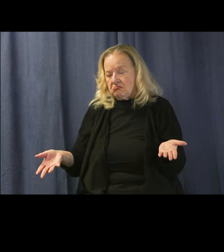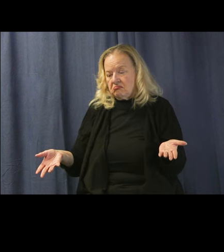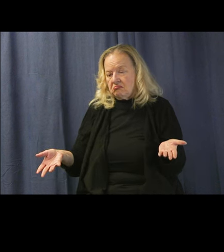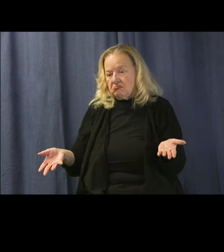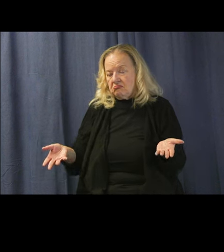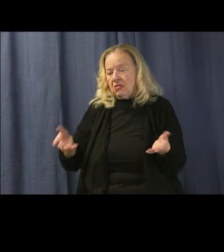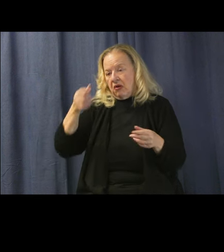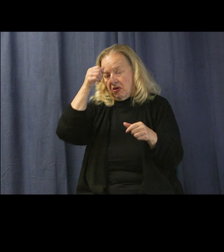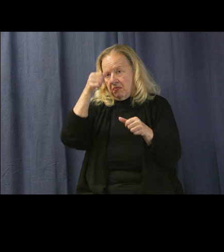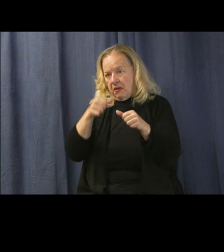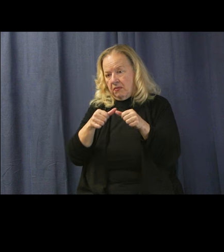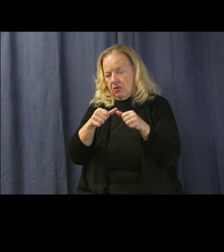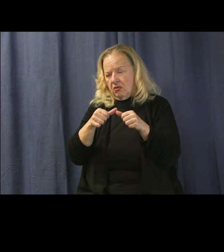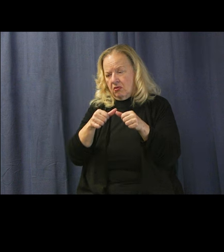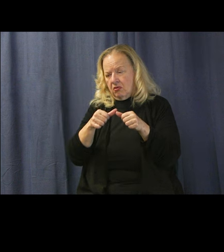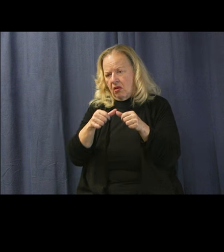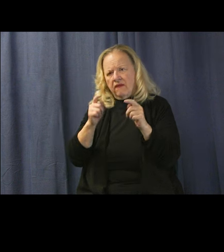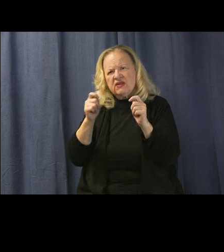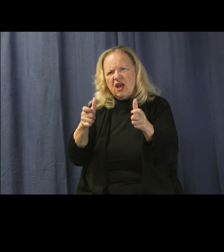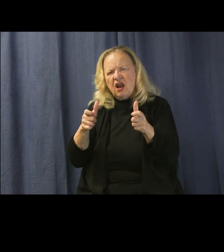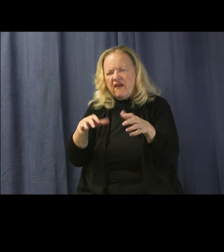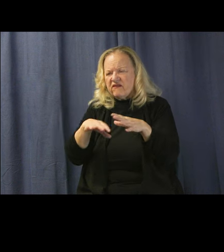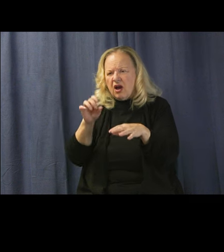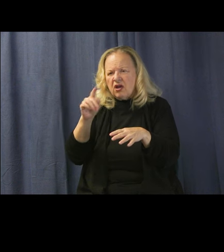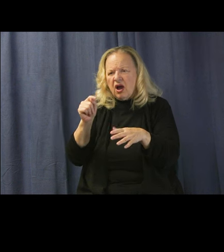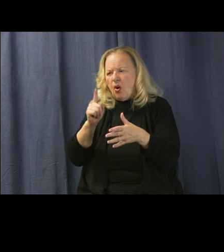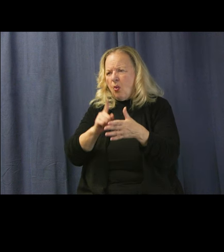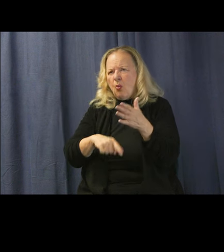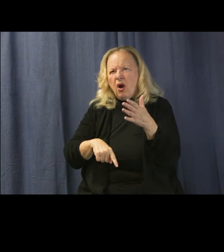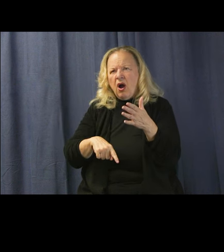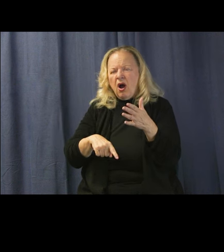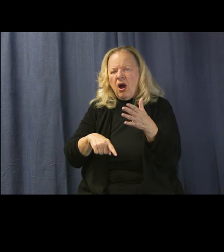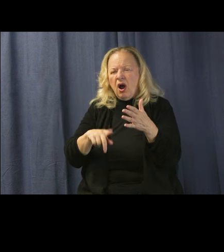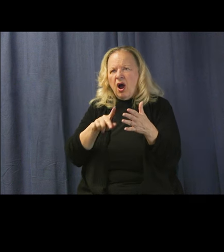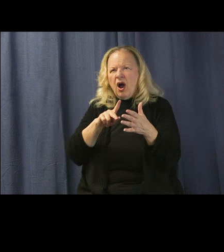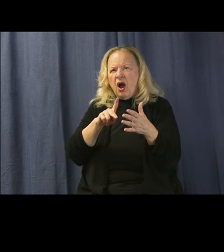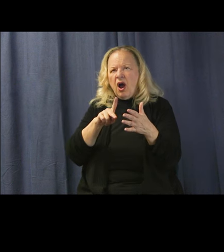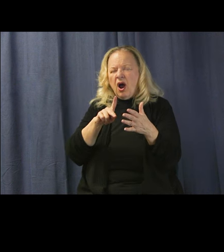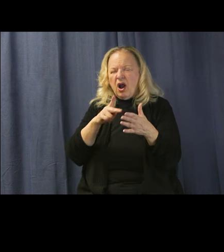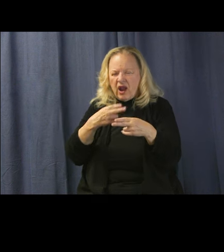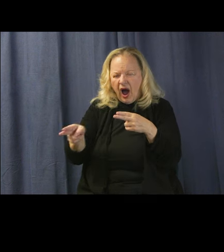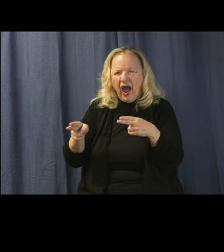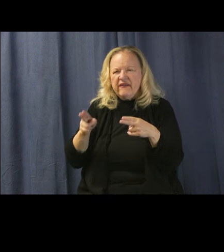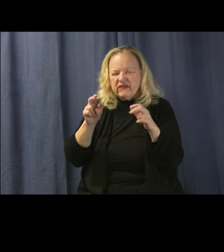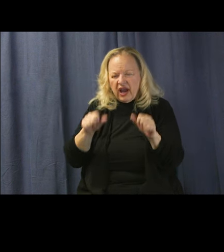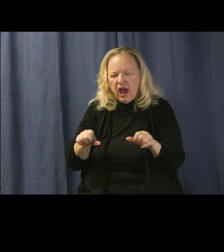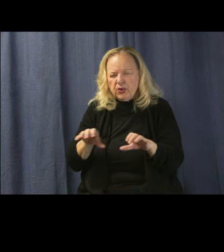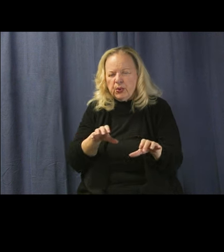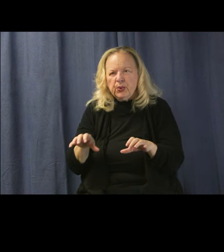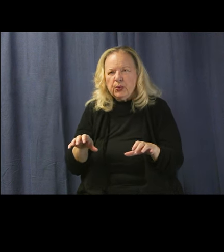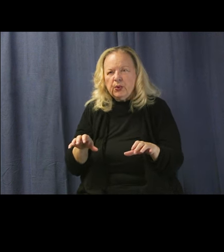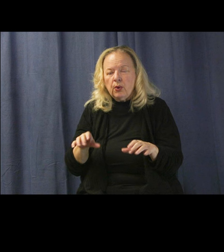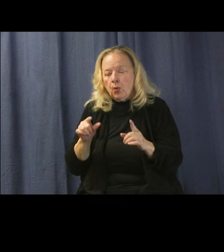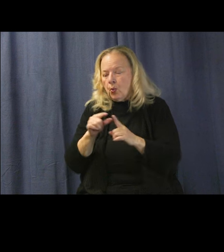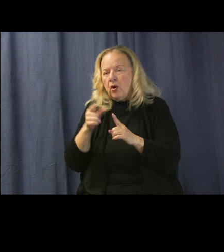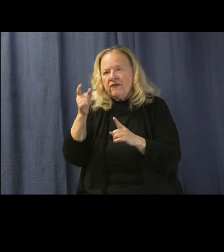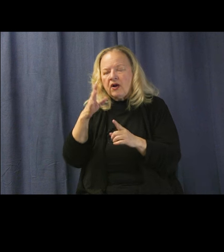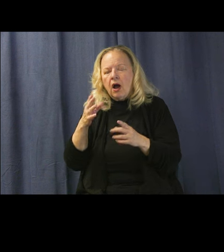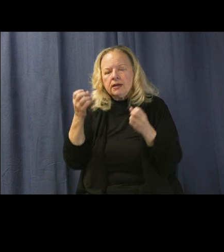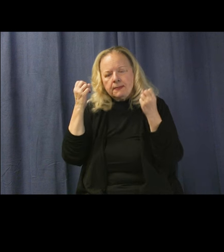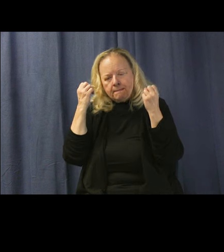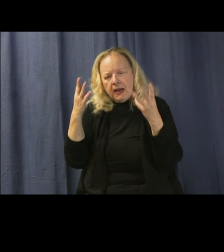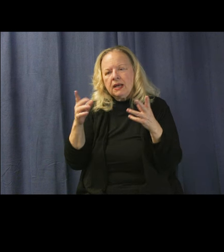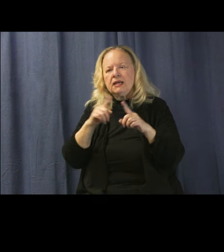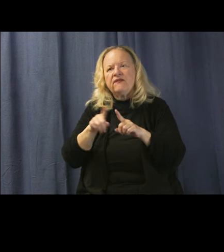I remember a knife. And then all of a sudden, I found out, what? A knife can do that? And a knife can do that? Well, guess what? The Word of God can do lots